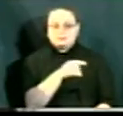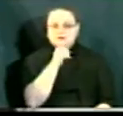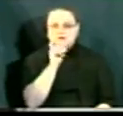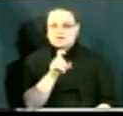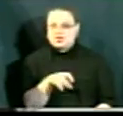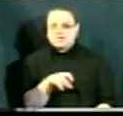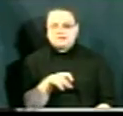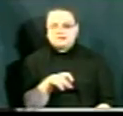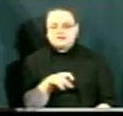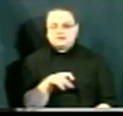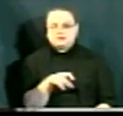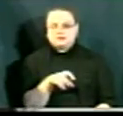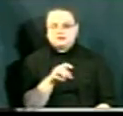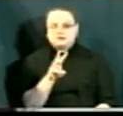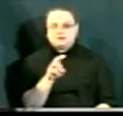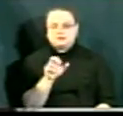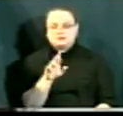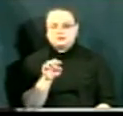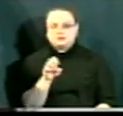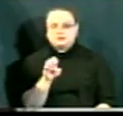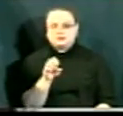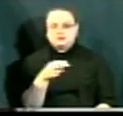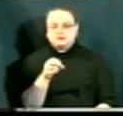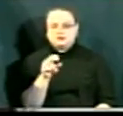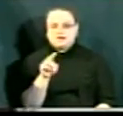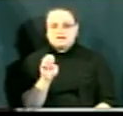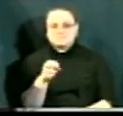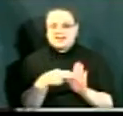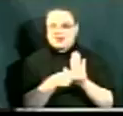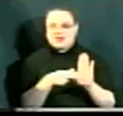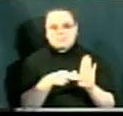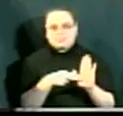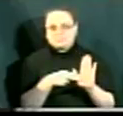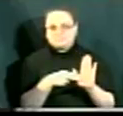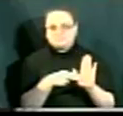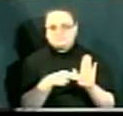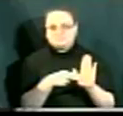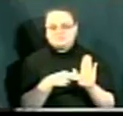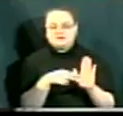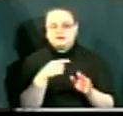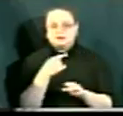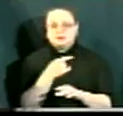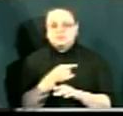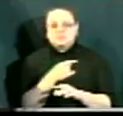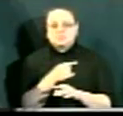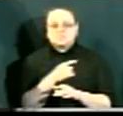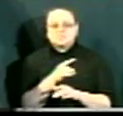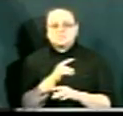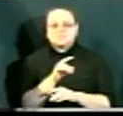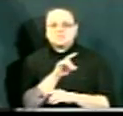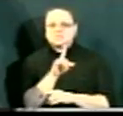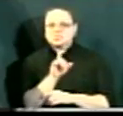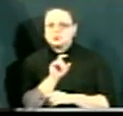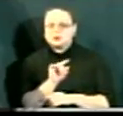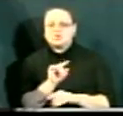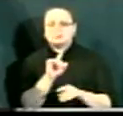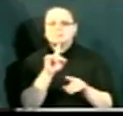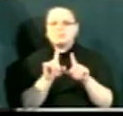be warehousing and labeled. There is a questionnaire that we